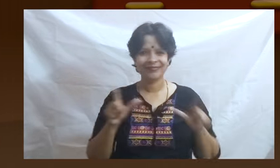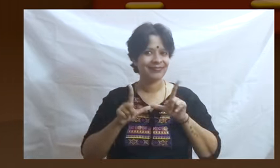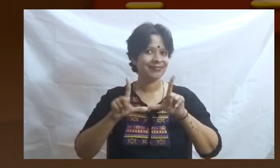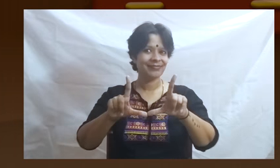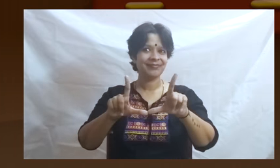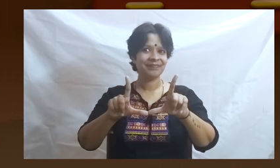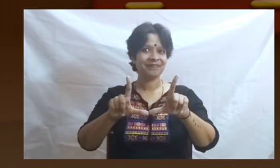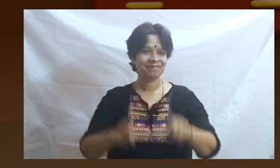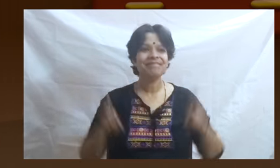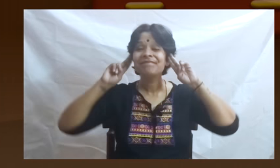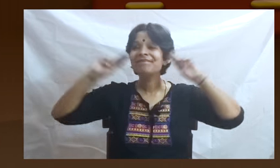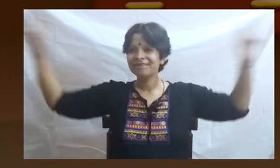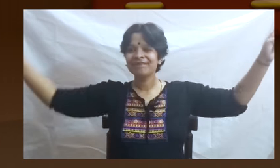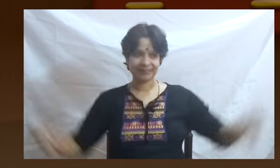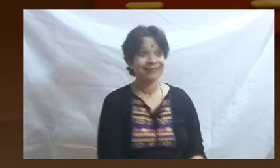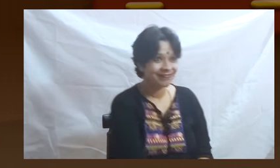against an enemy.